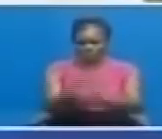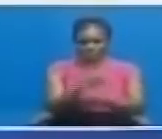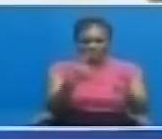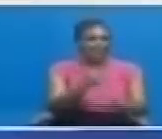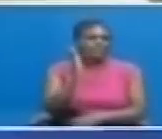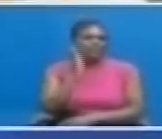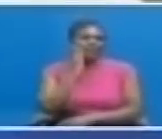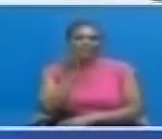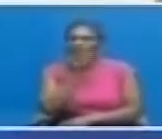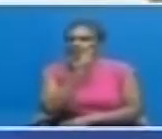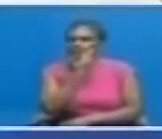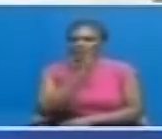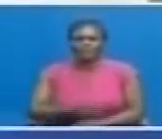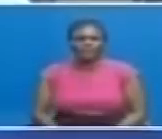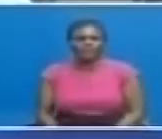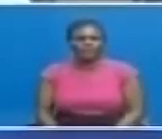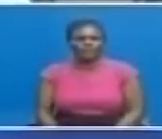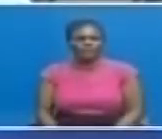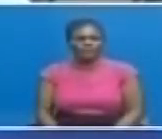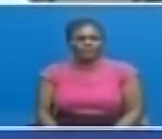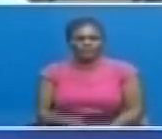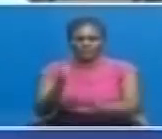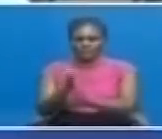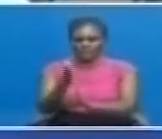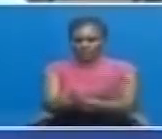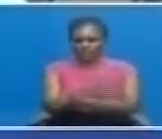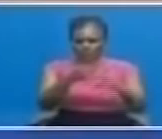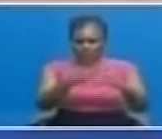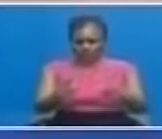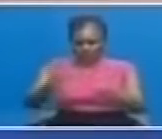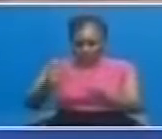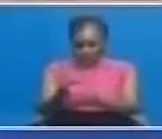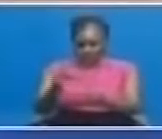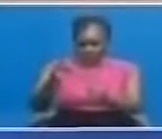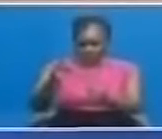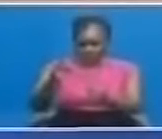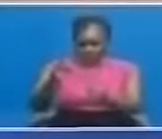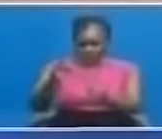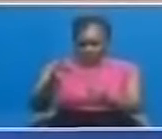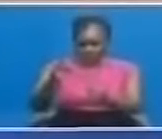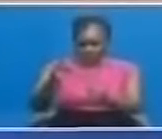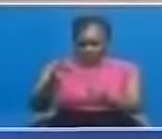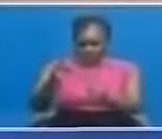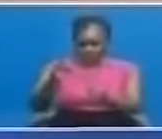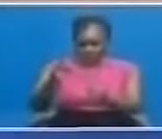colors. Before commencing the crocheting process, the